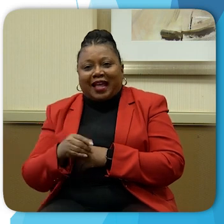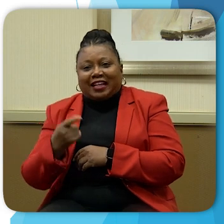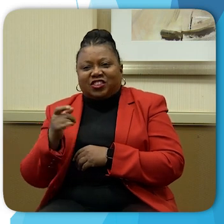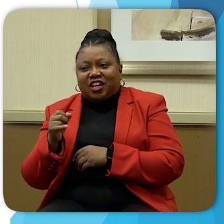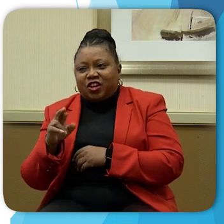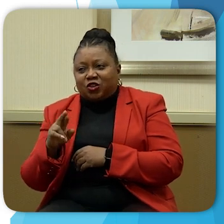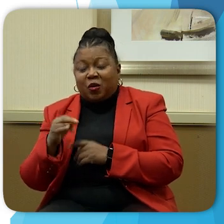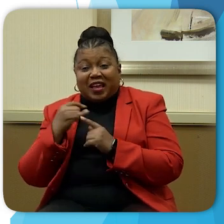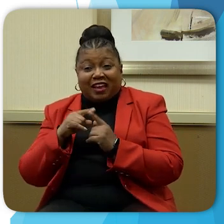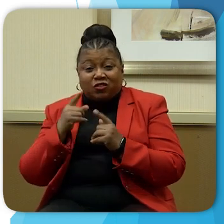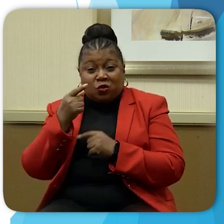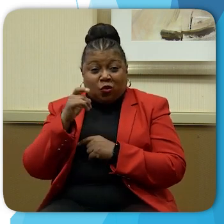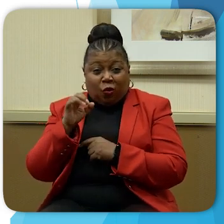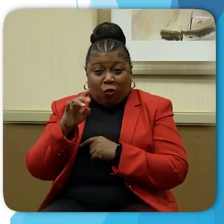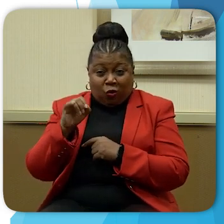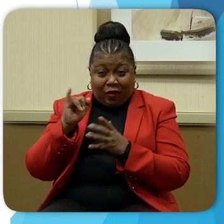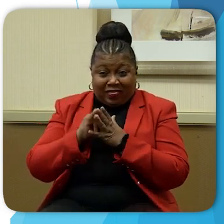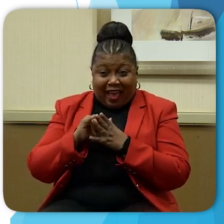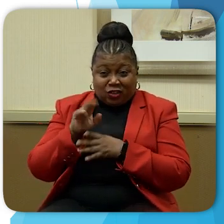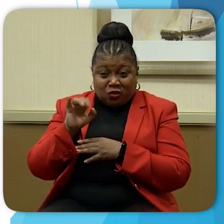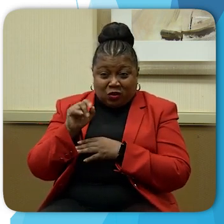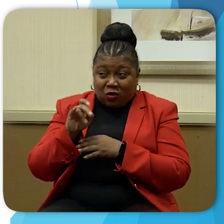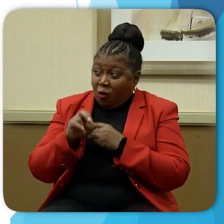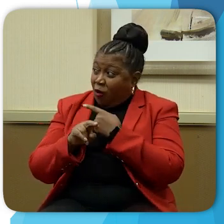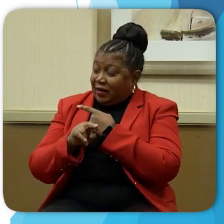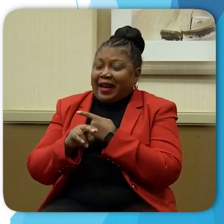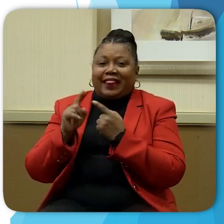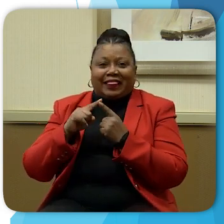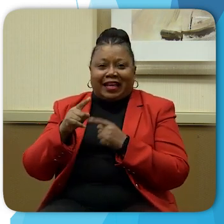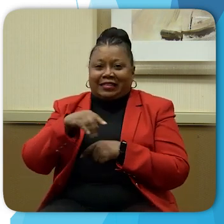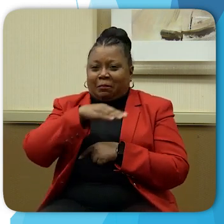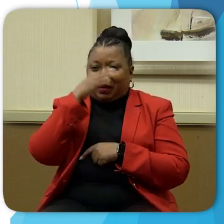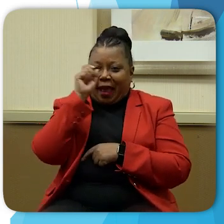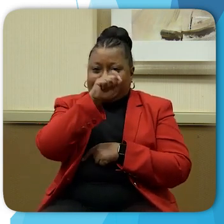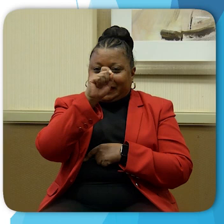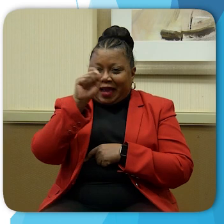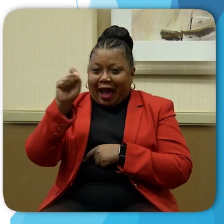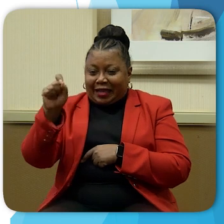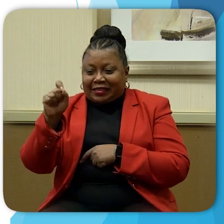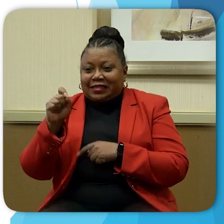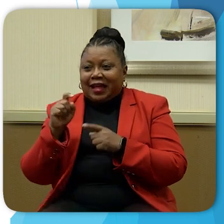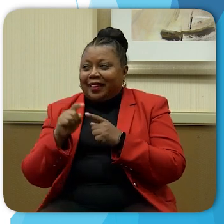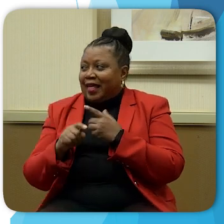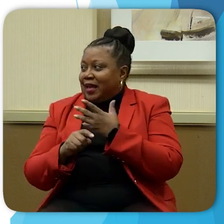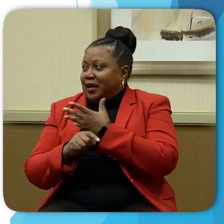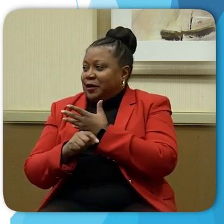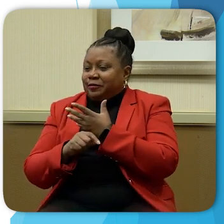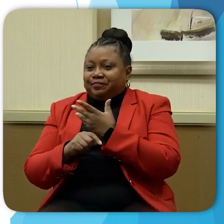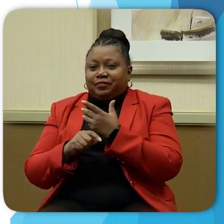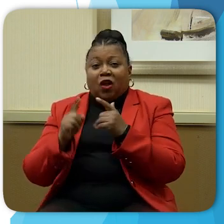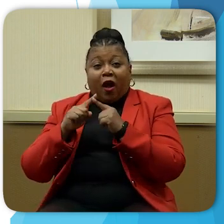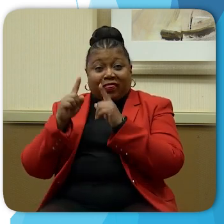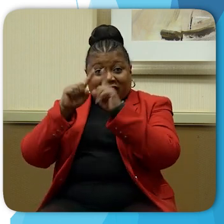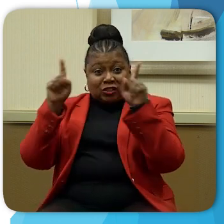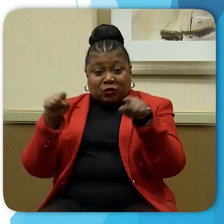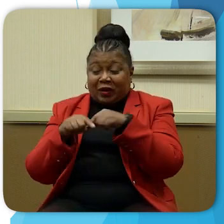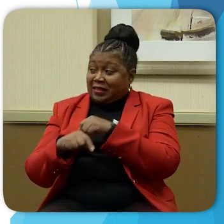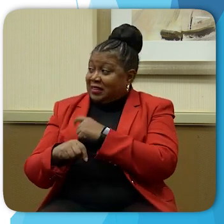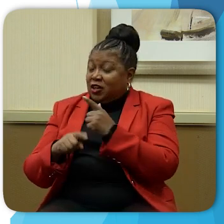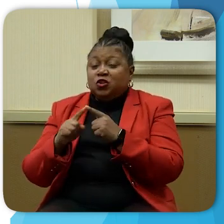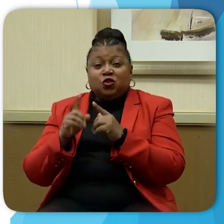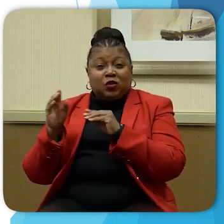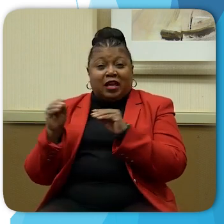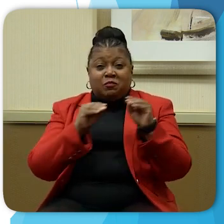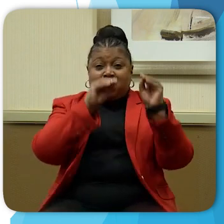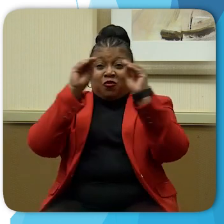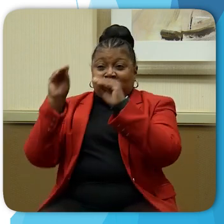transstudent.org/gender. But if you Google the gender unicorn, these black dots that are on this screenshot, you can